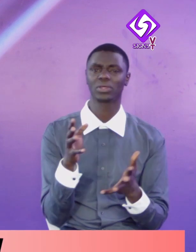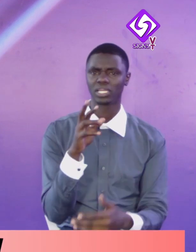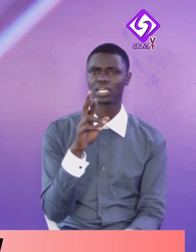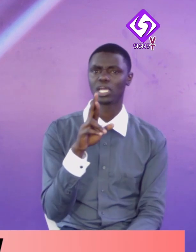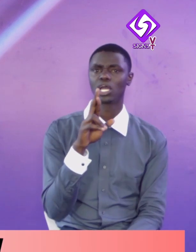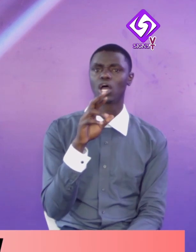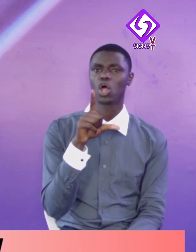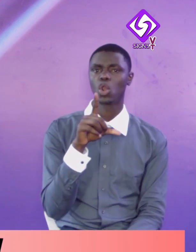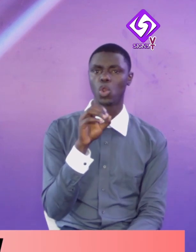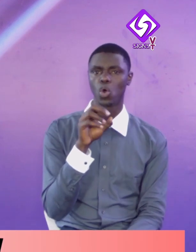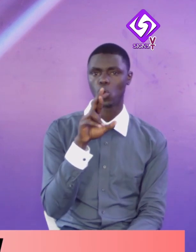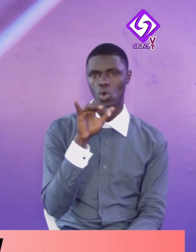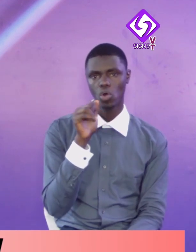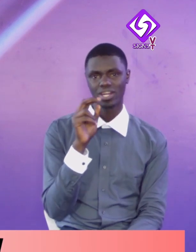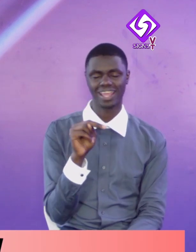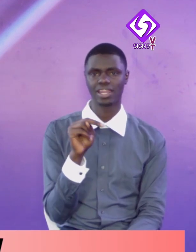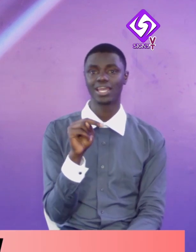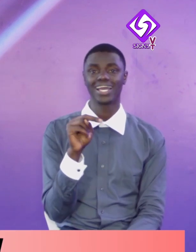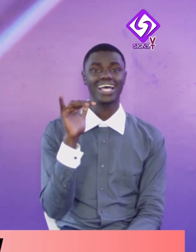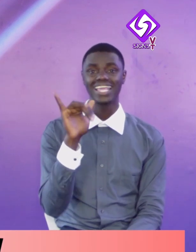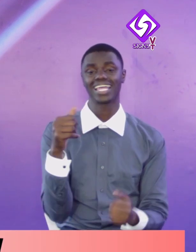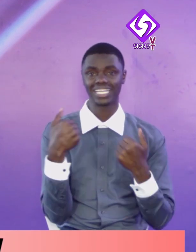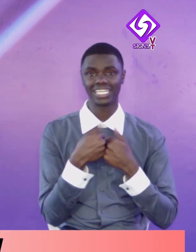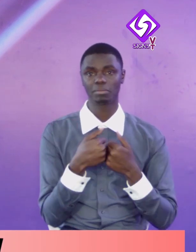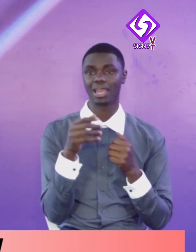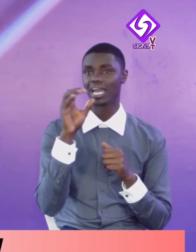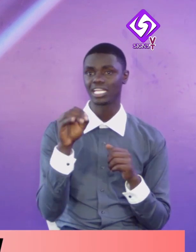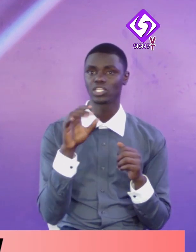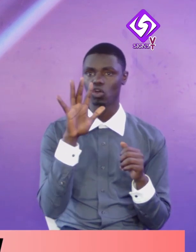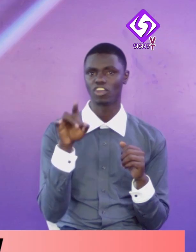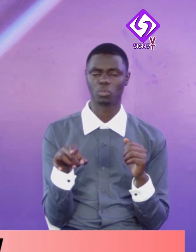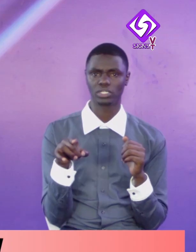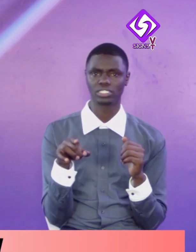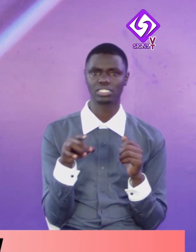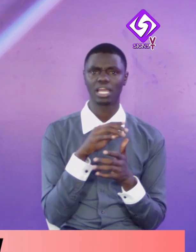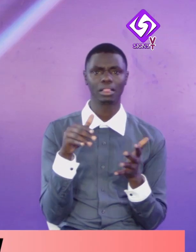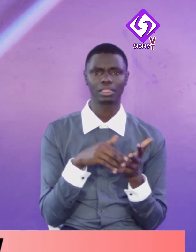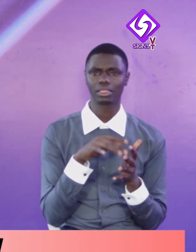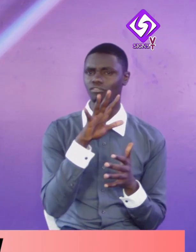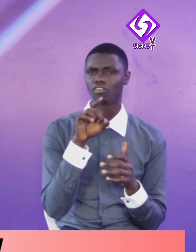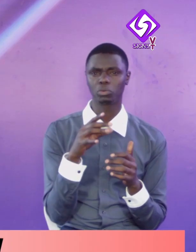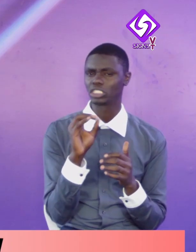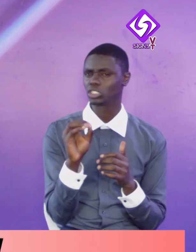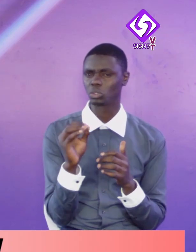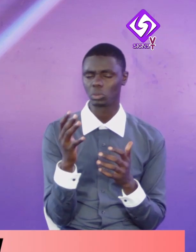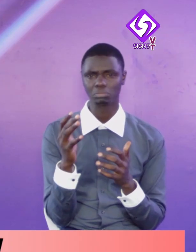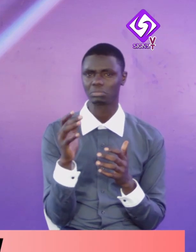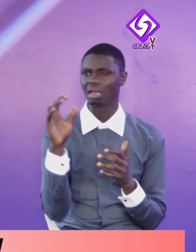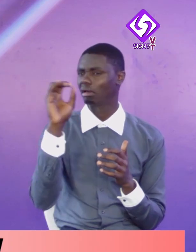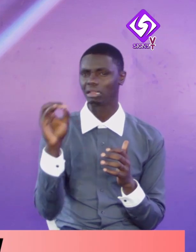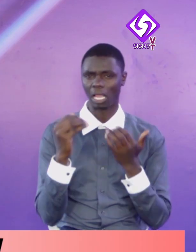he had a rating of what? 5 point. For an attacking midfielder to have a rating of 5.0, Okay. it